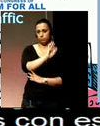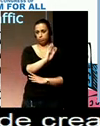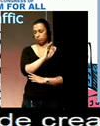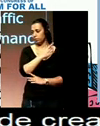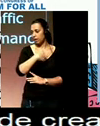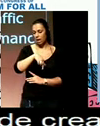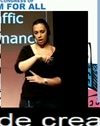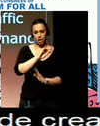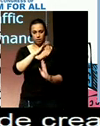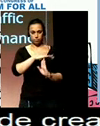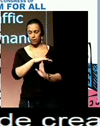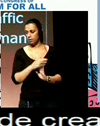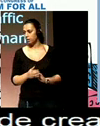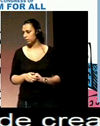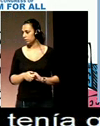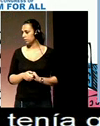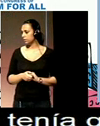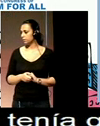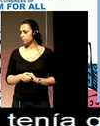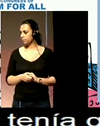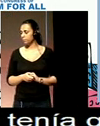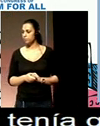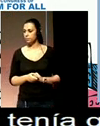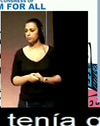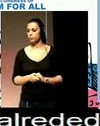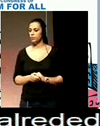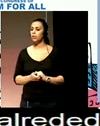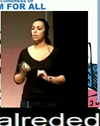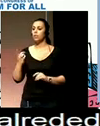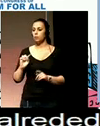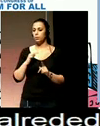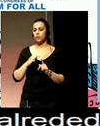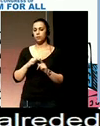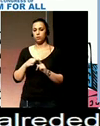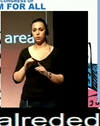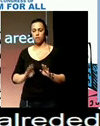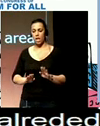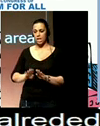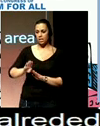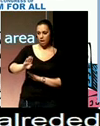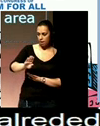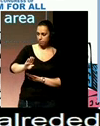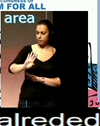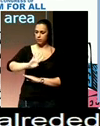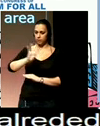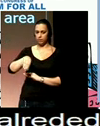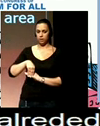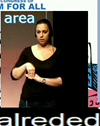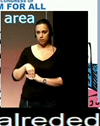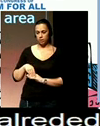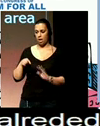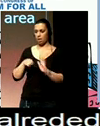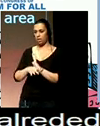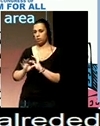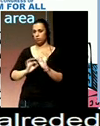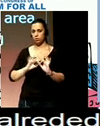Wooden ramps and a platform area have been added at one side of the terraced rows of sitting, making the ancient theatre accessible